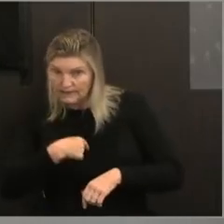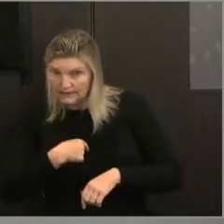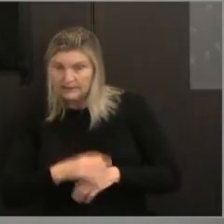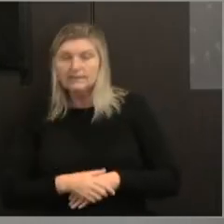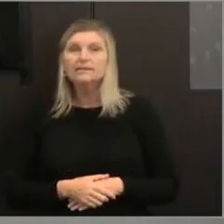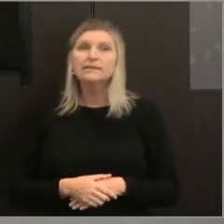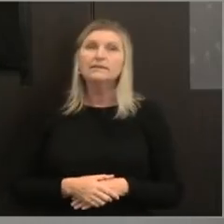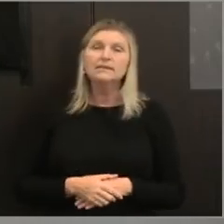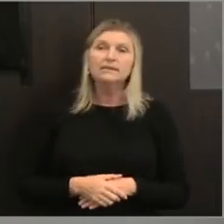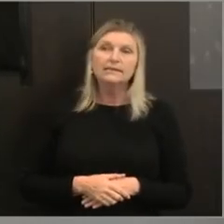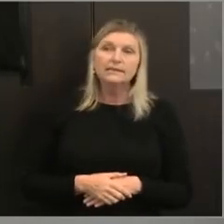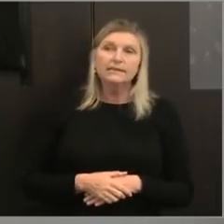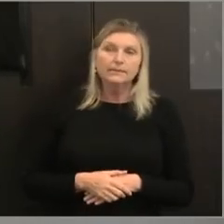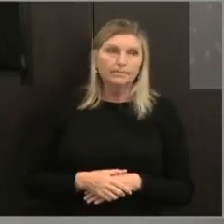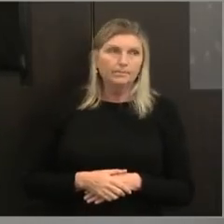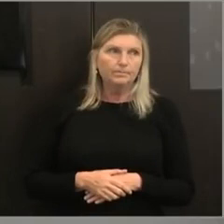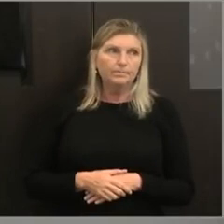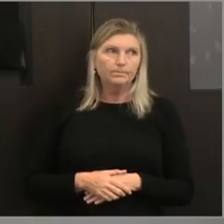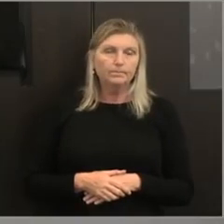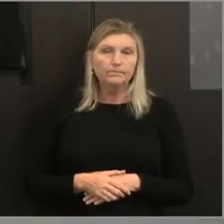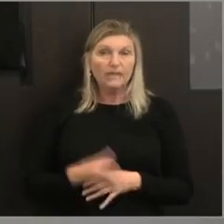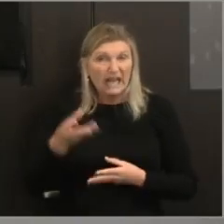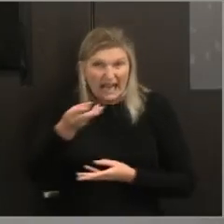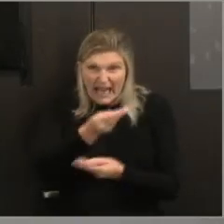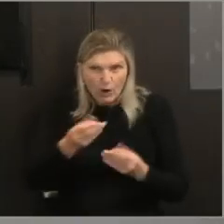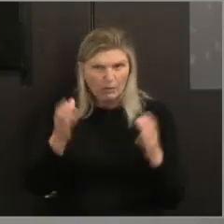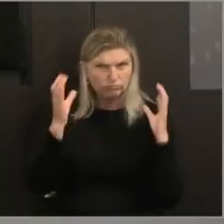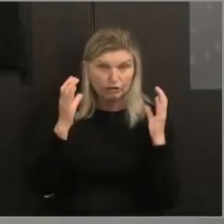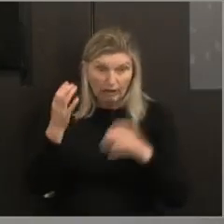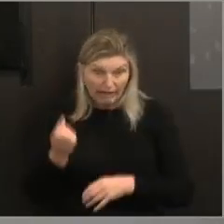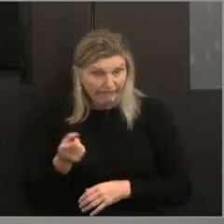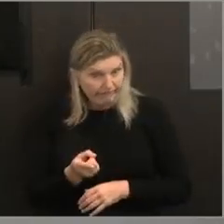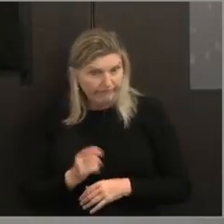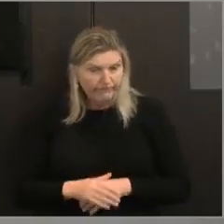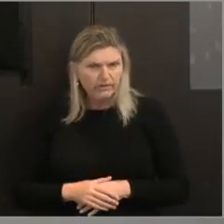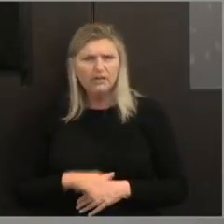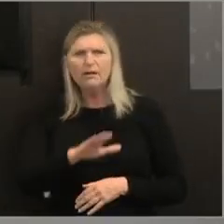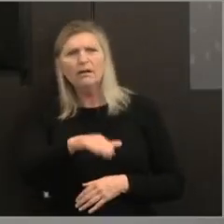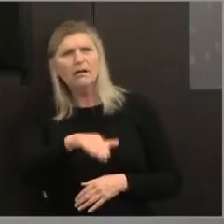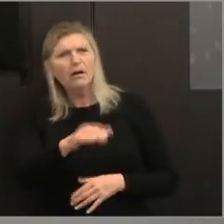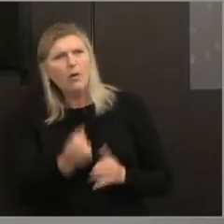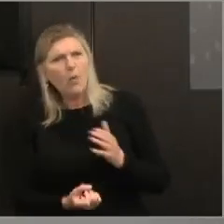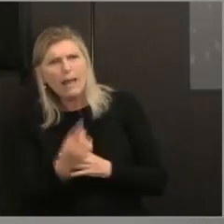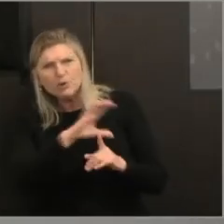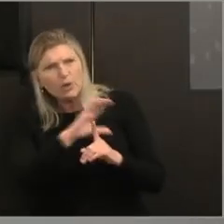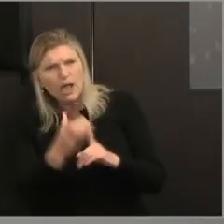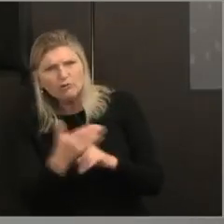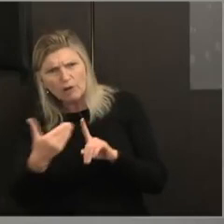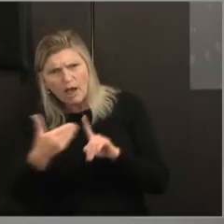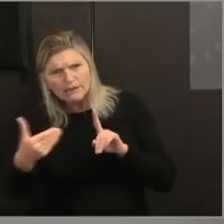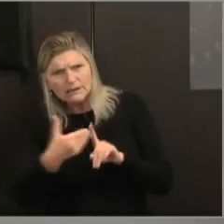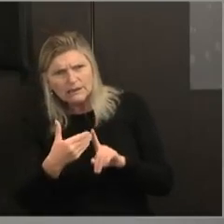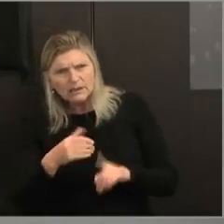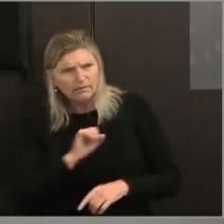urban communities. There's economic pressures. What's happening to the cultural identity